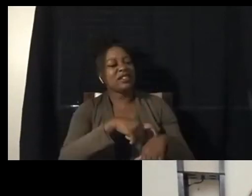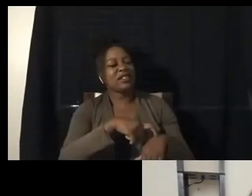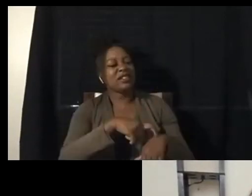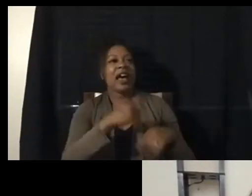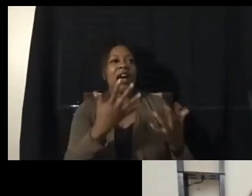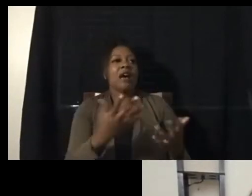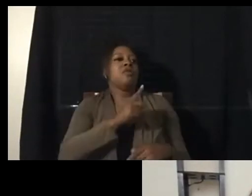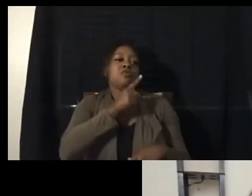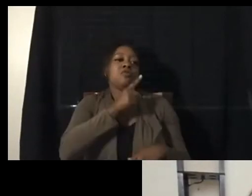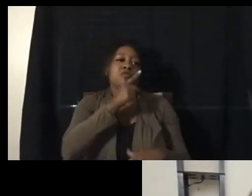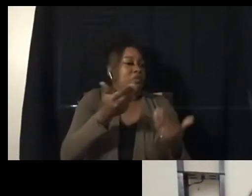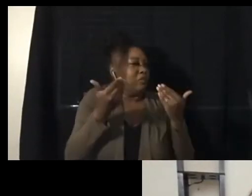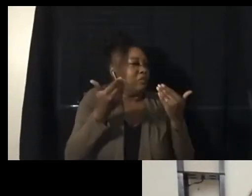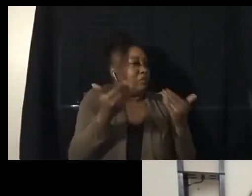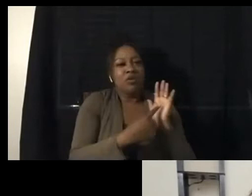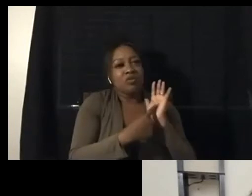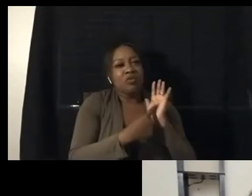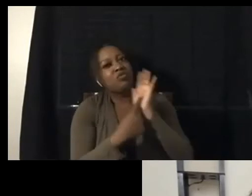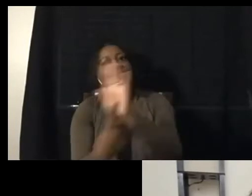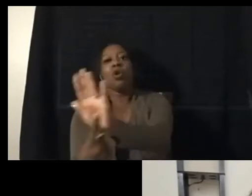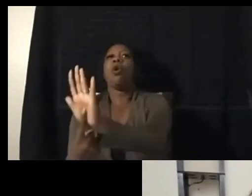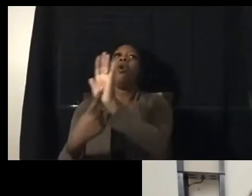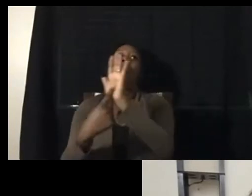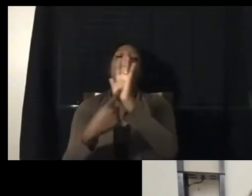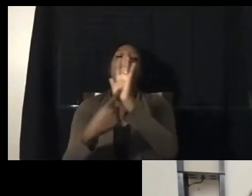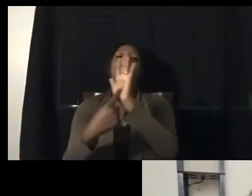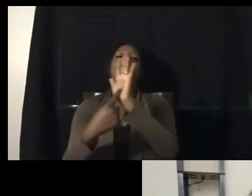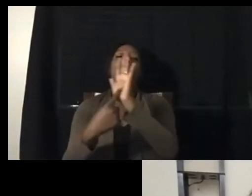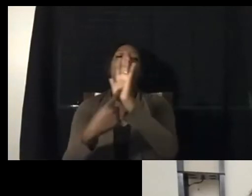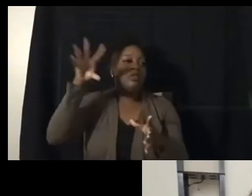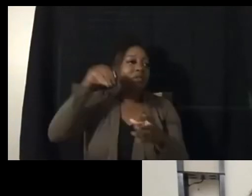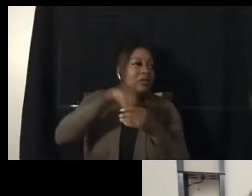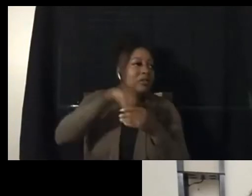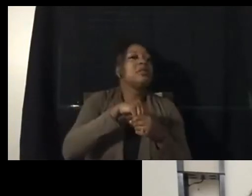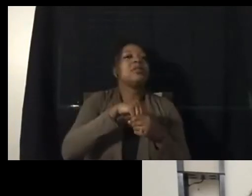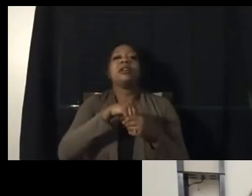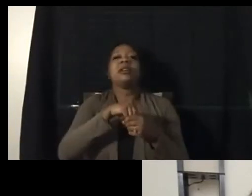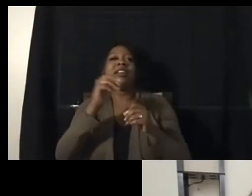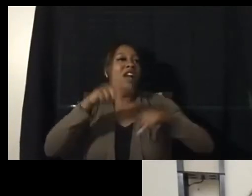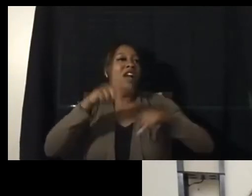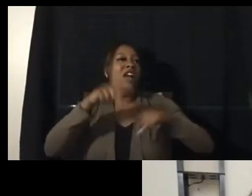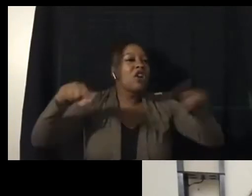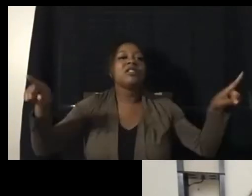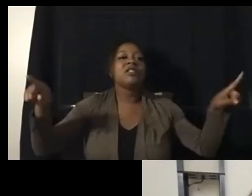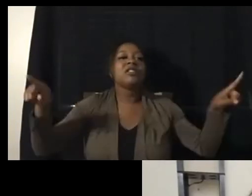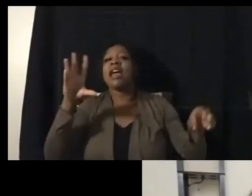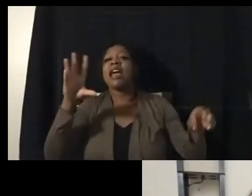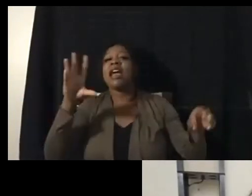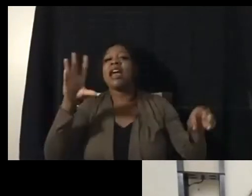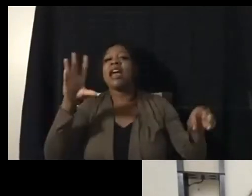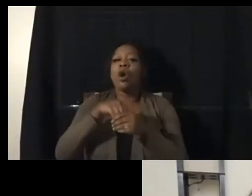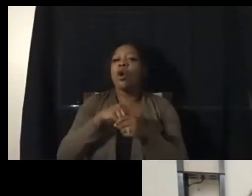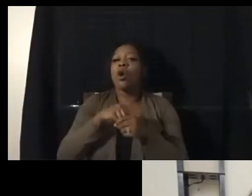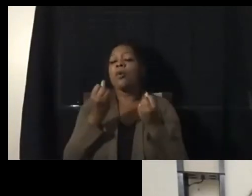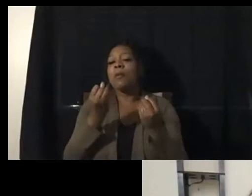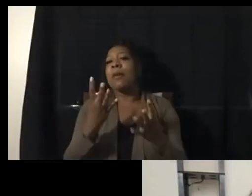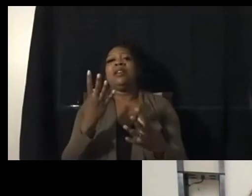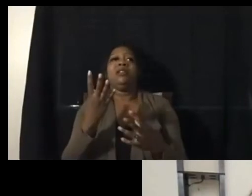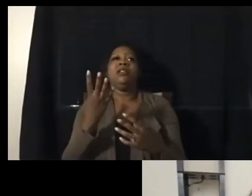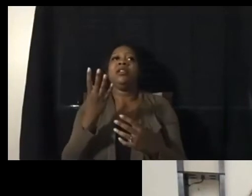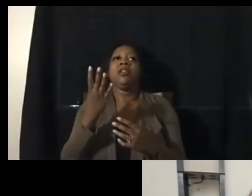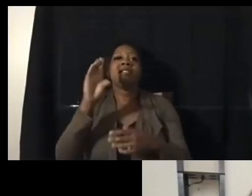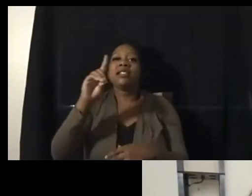including disability centered, you know, stories and characters, and even within the intersections of